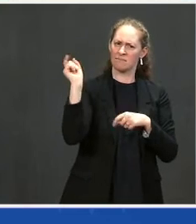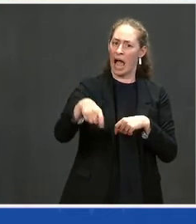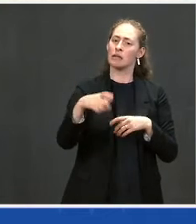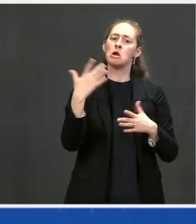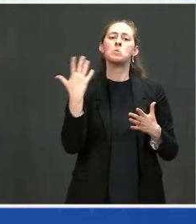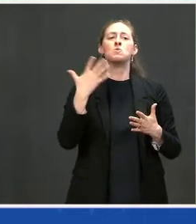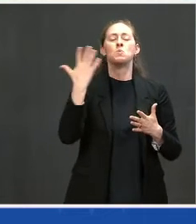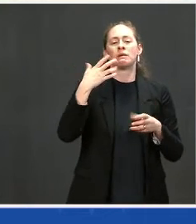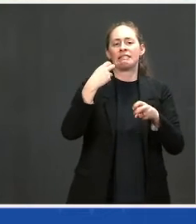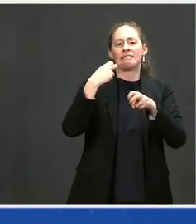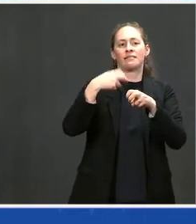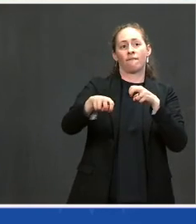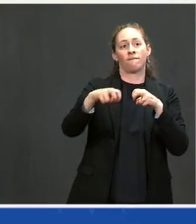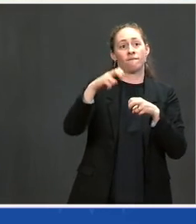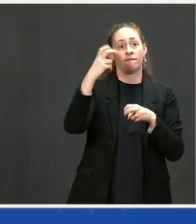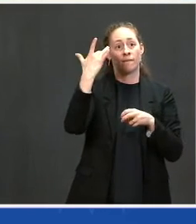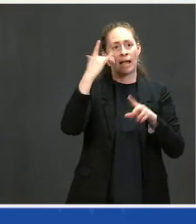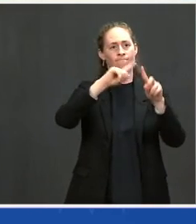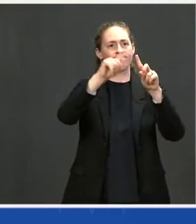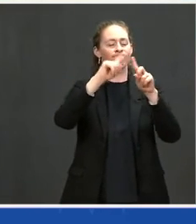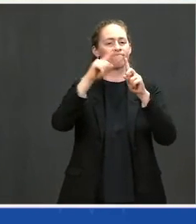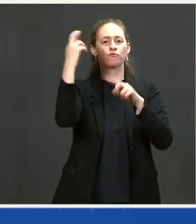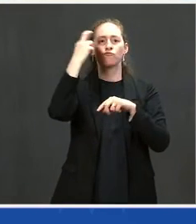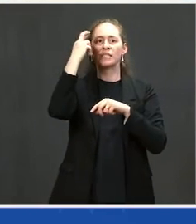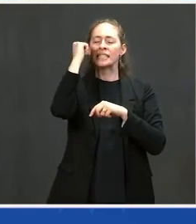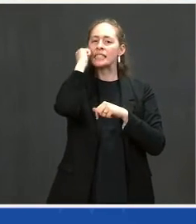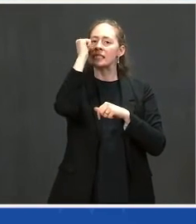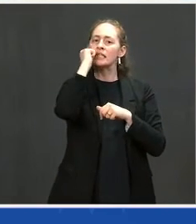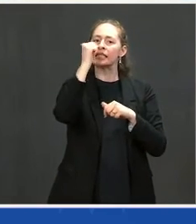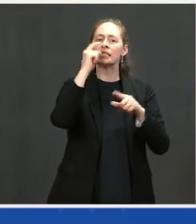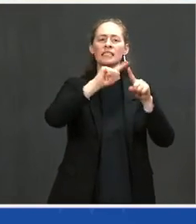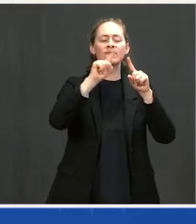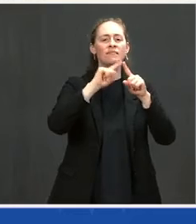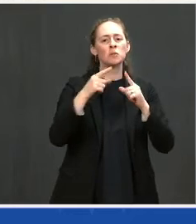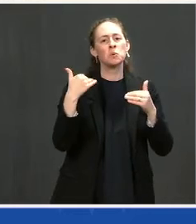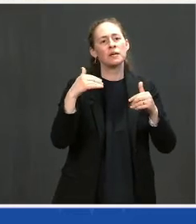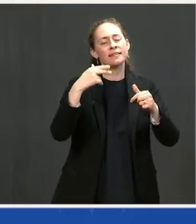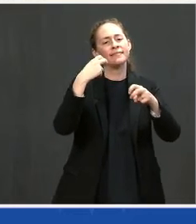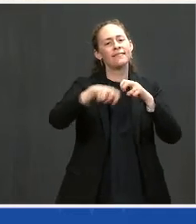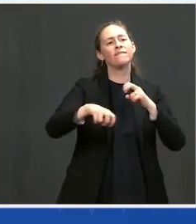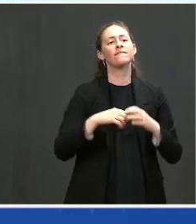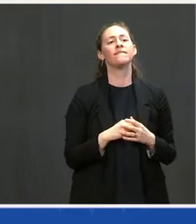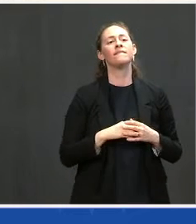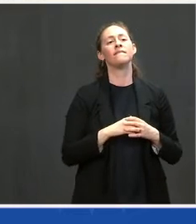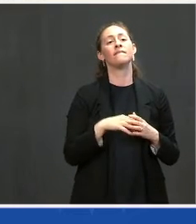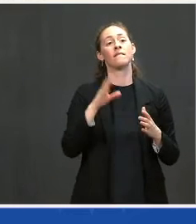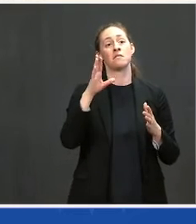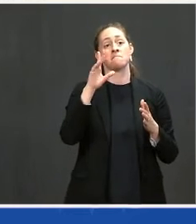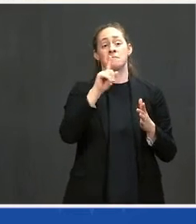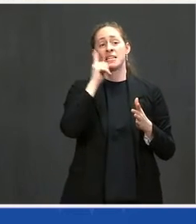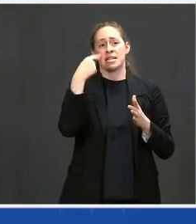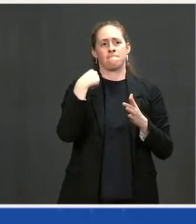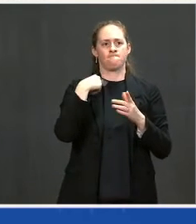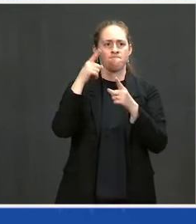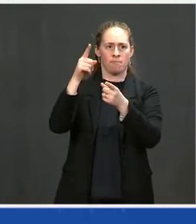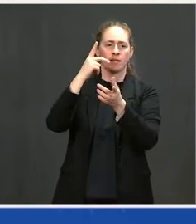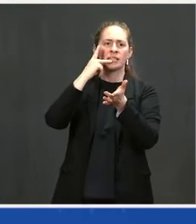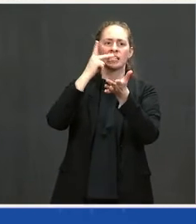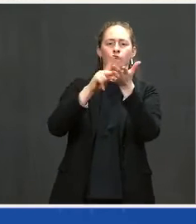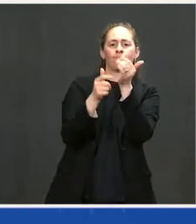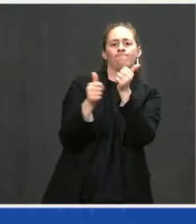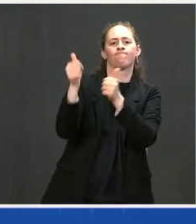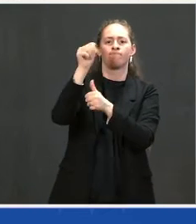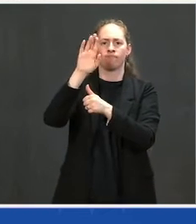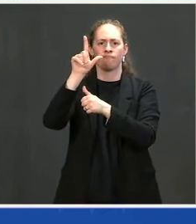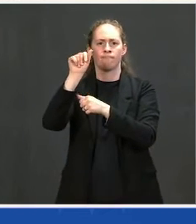out. So what we've been doing, what I've been doing, and what Secretary Blinken has been doing,